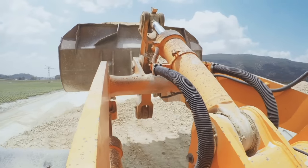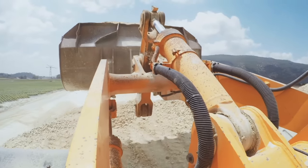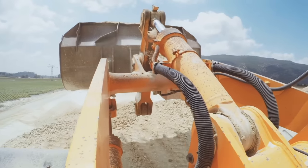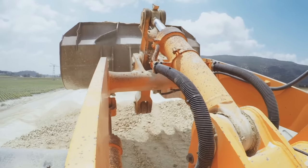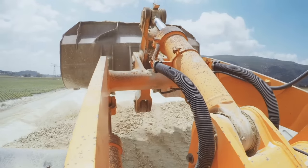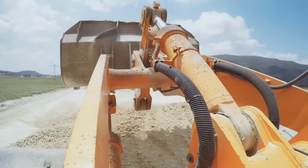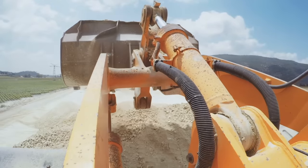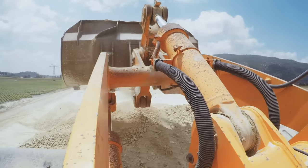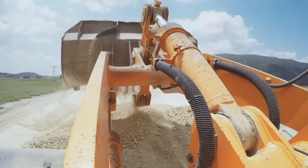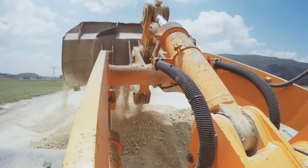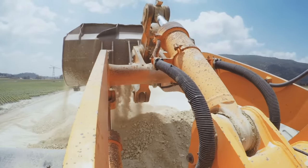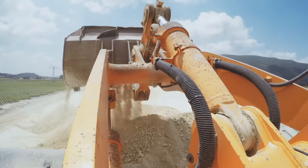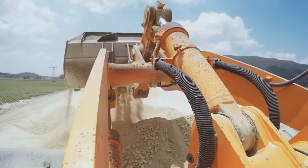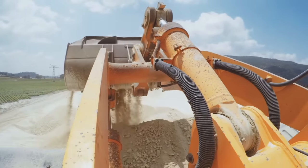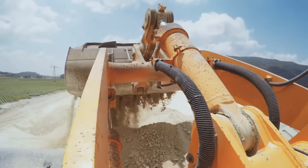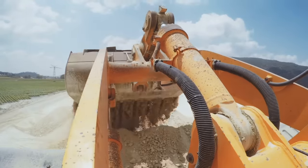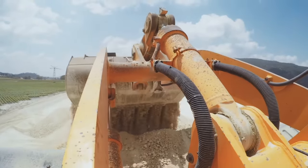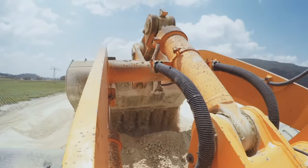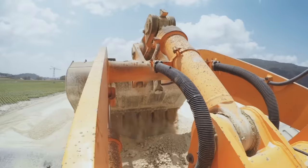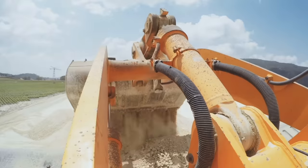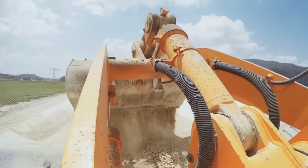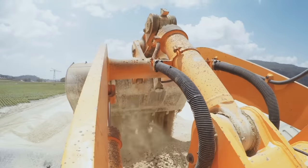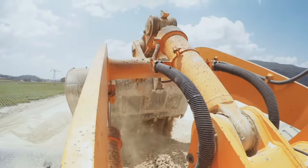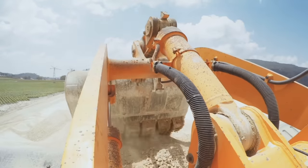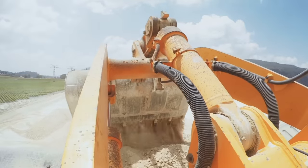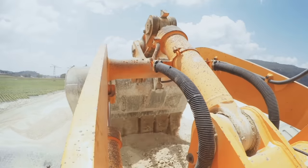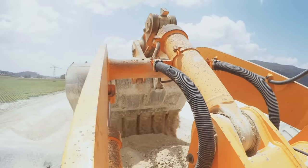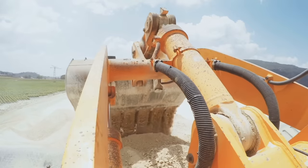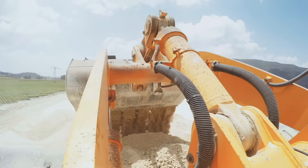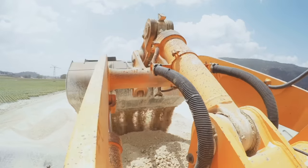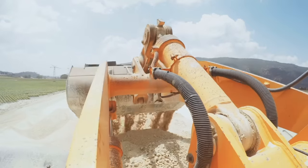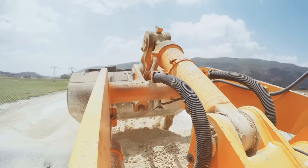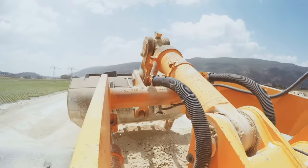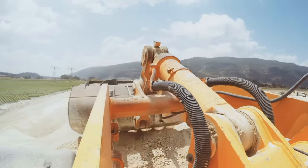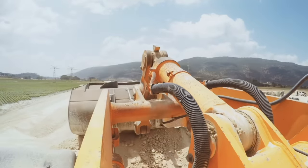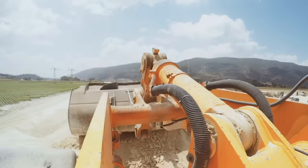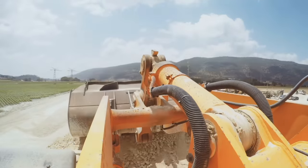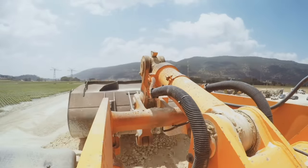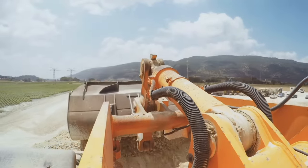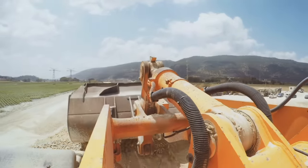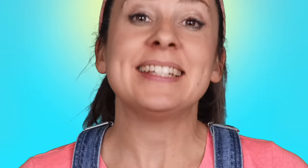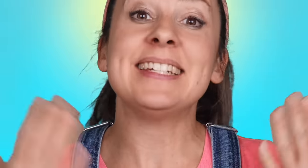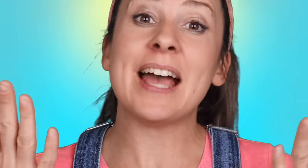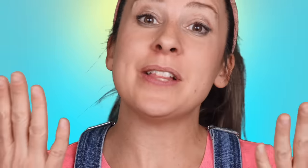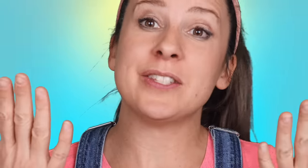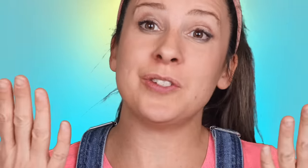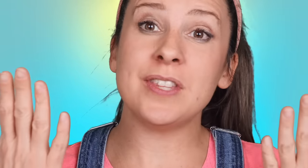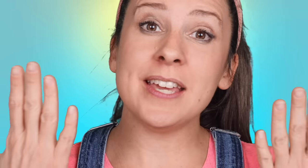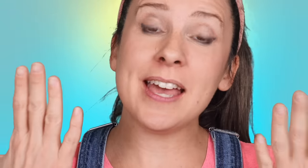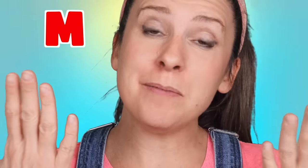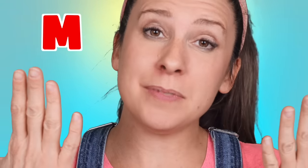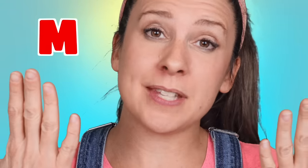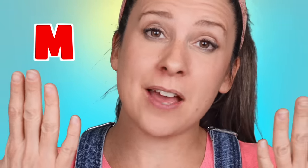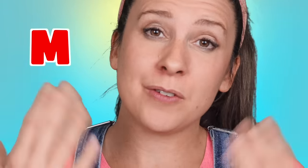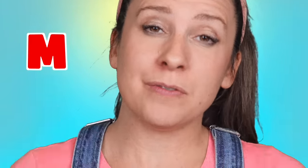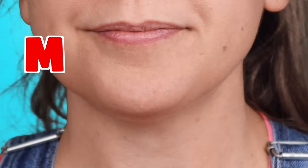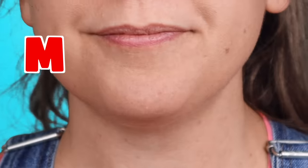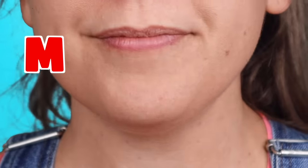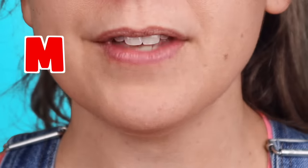awesome! Wow! Vroom, vroom, vroom! Now let's do the M